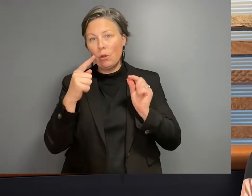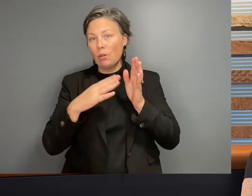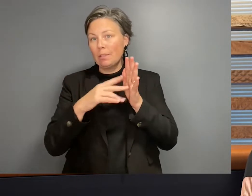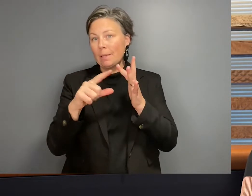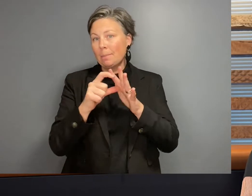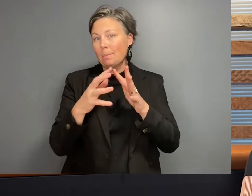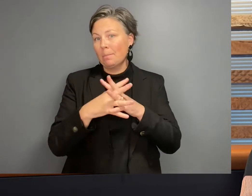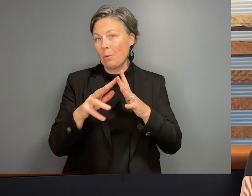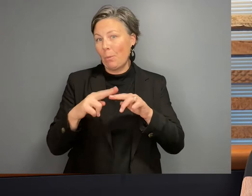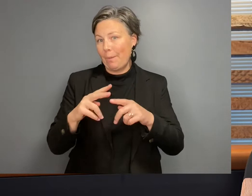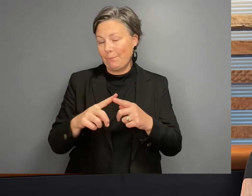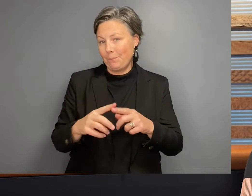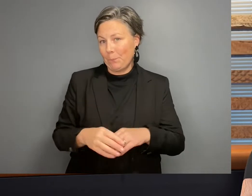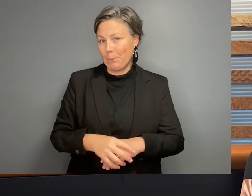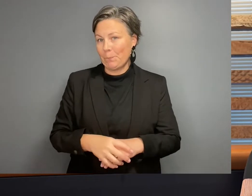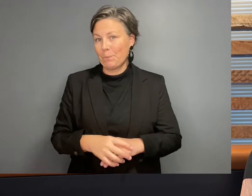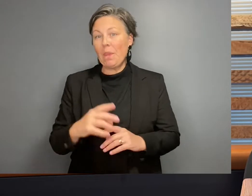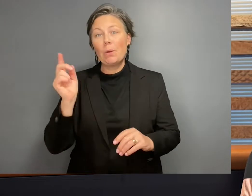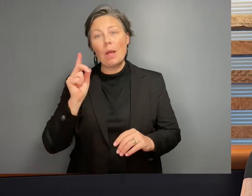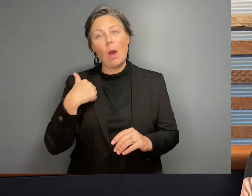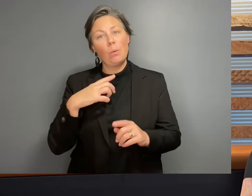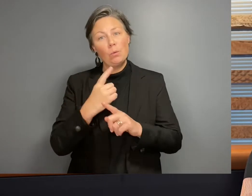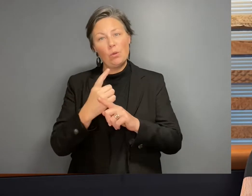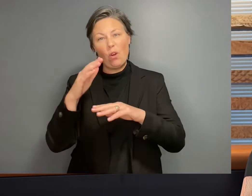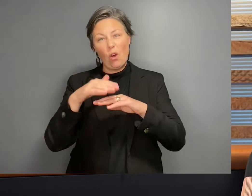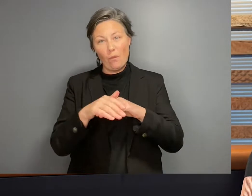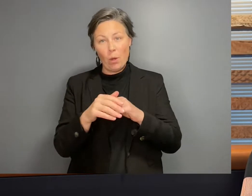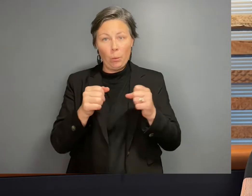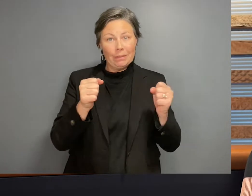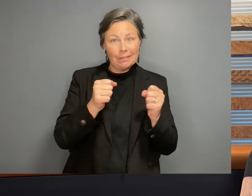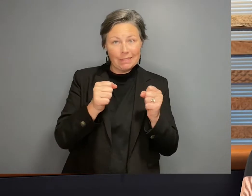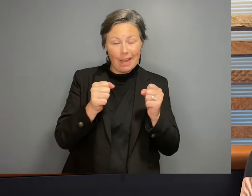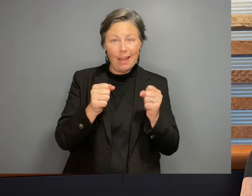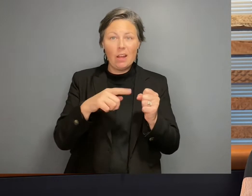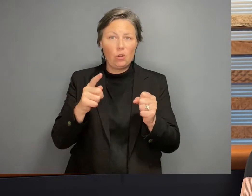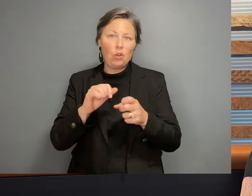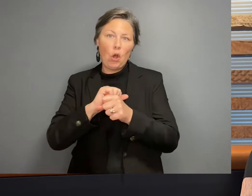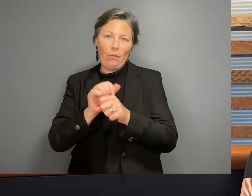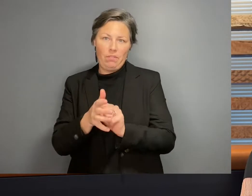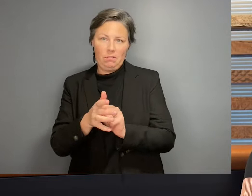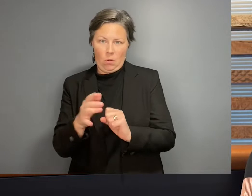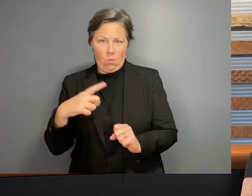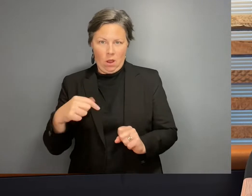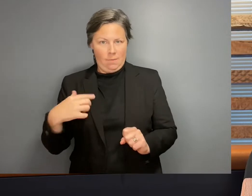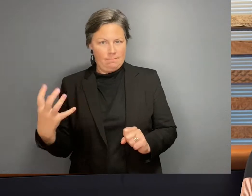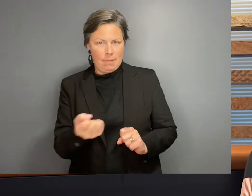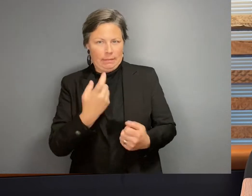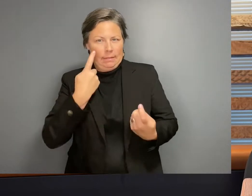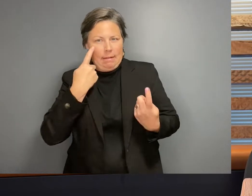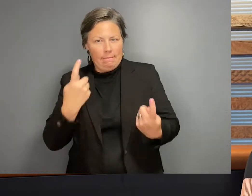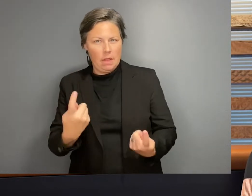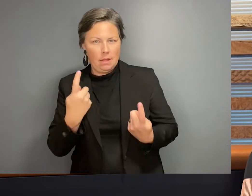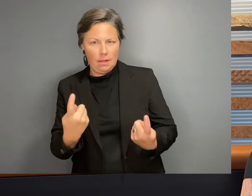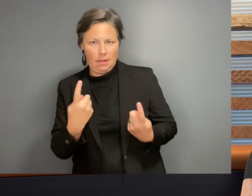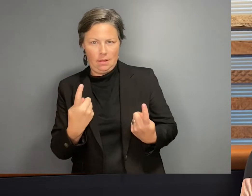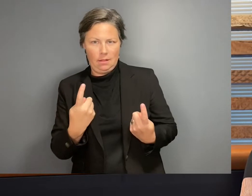Care. Today I want to talk to you about living with COVID-19 in winter and why we need to be extra careful compared